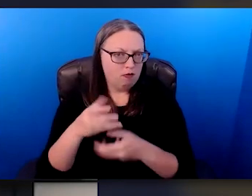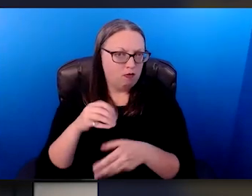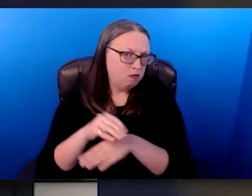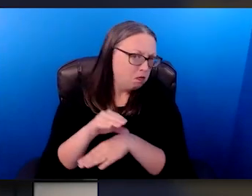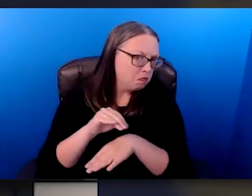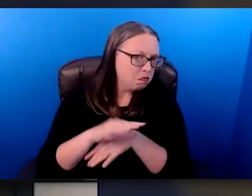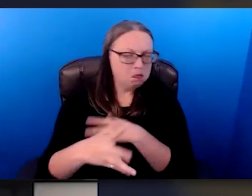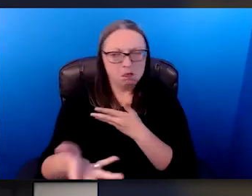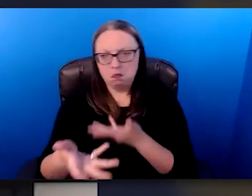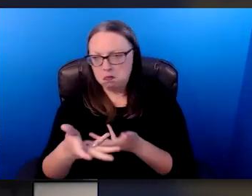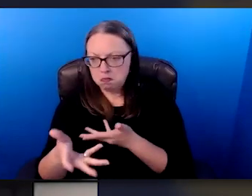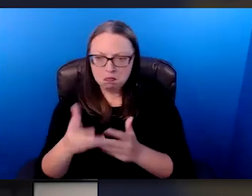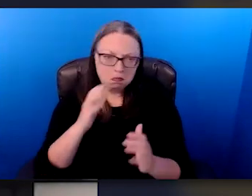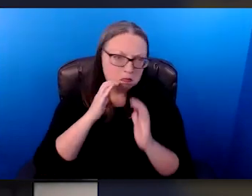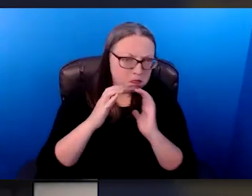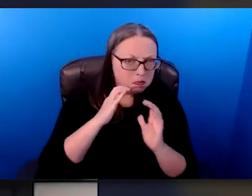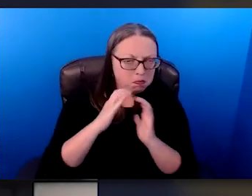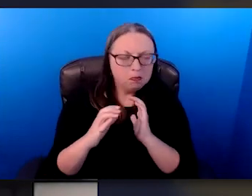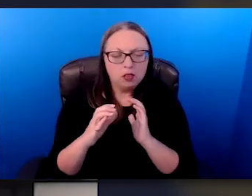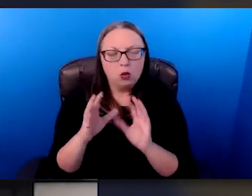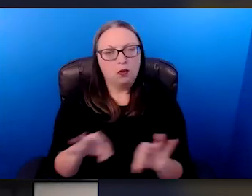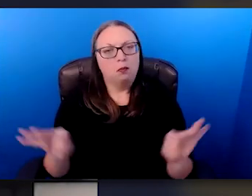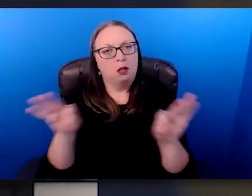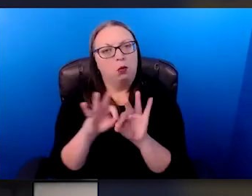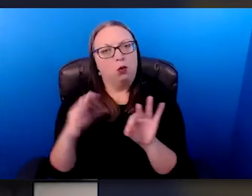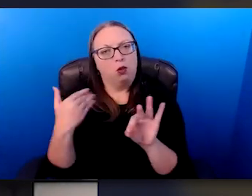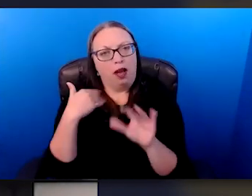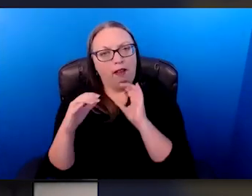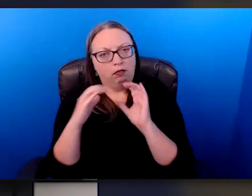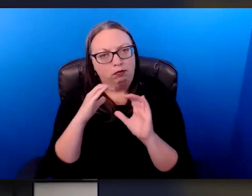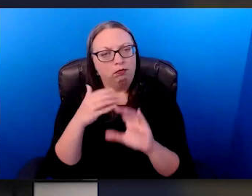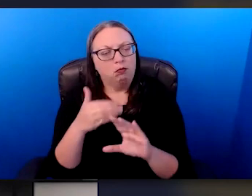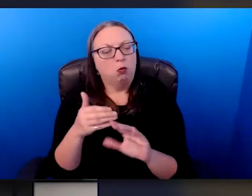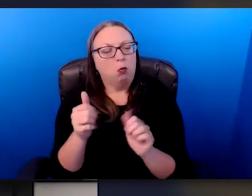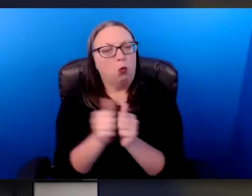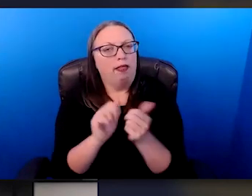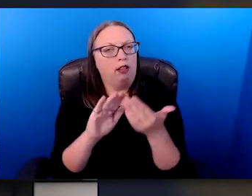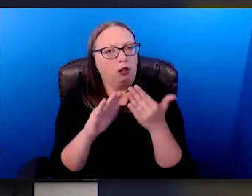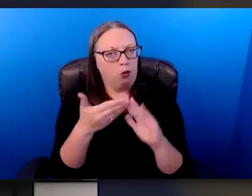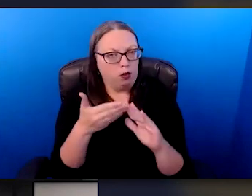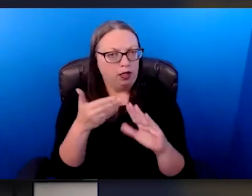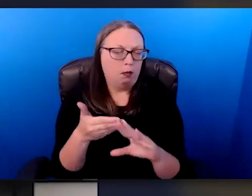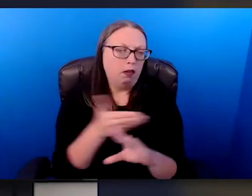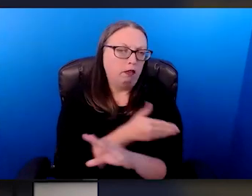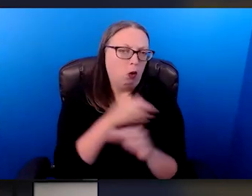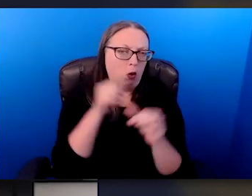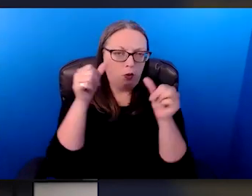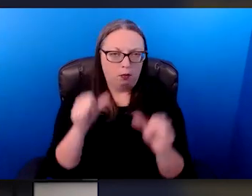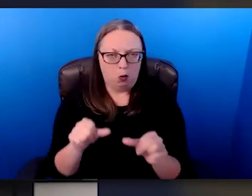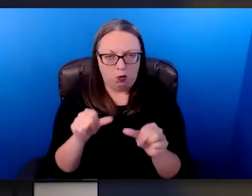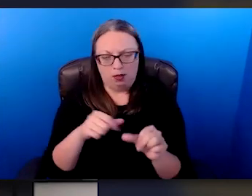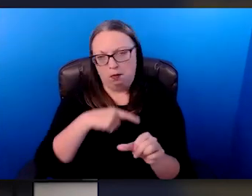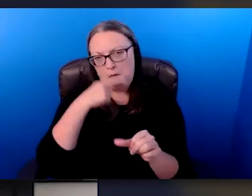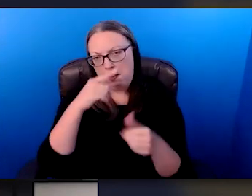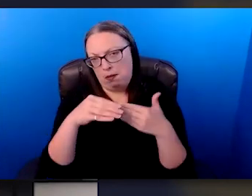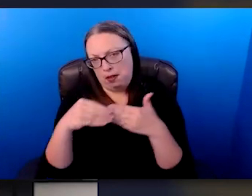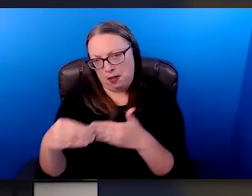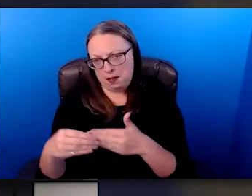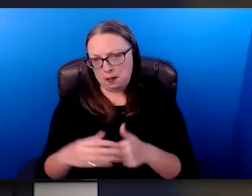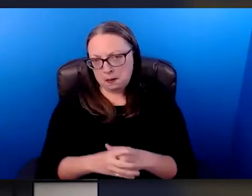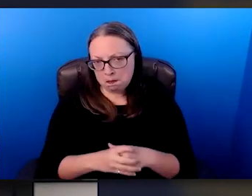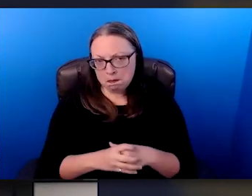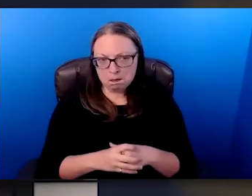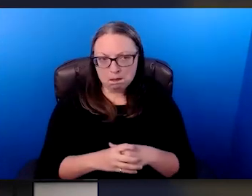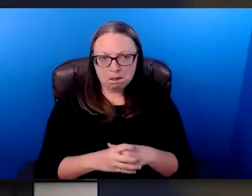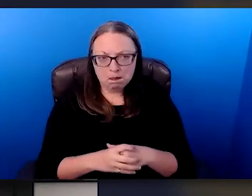have conversations with the community before posting public guidance. Yeah. Okay. Well,